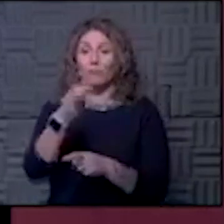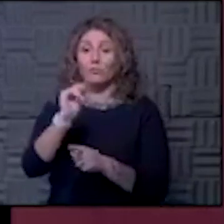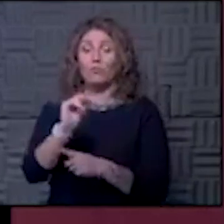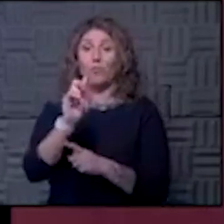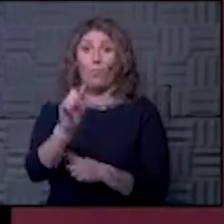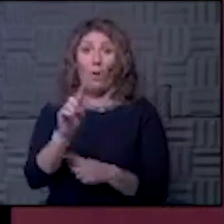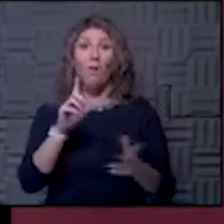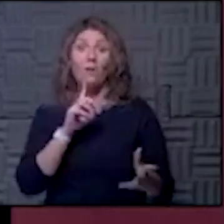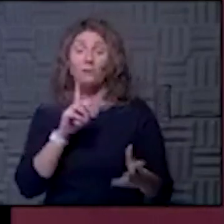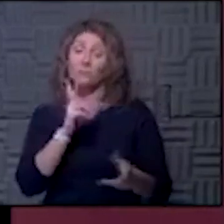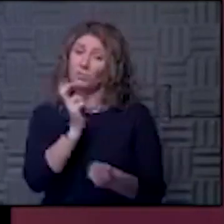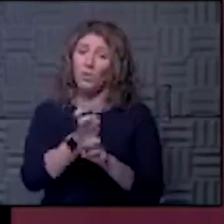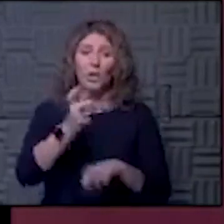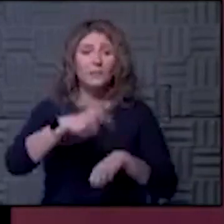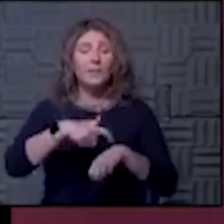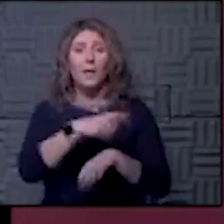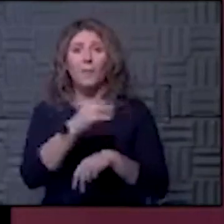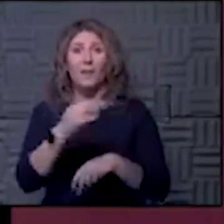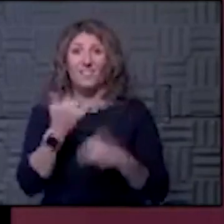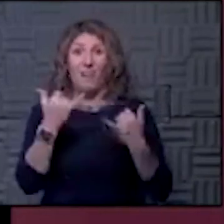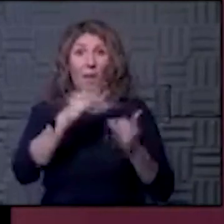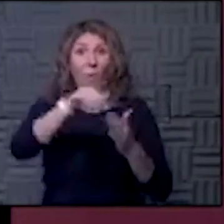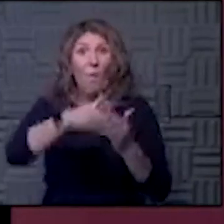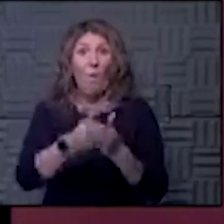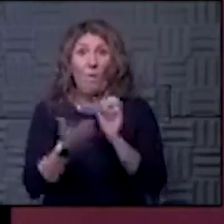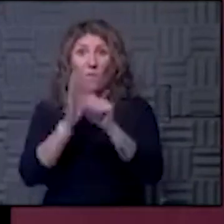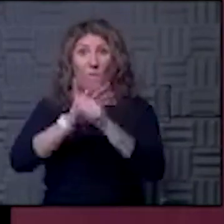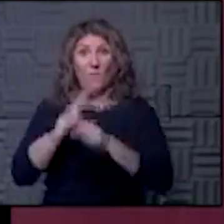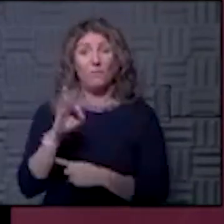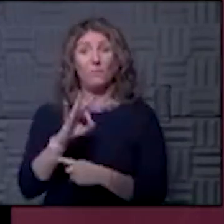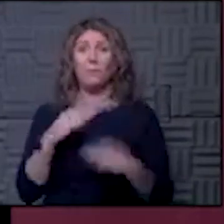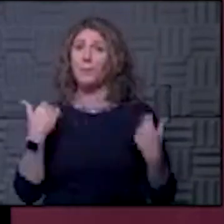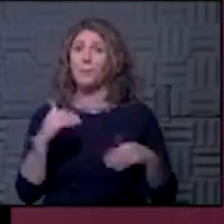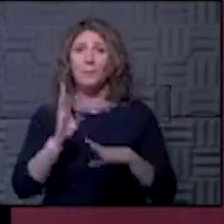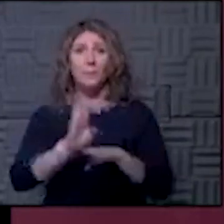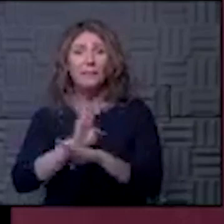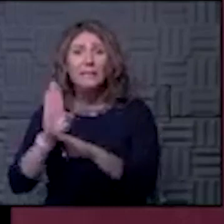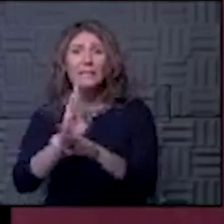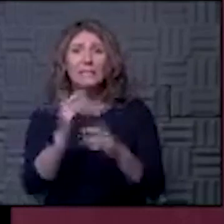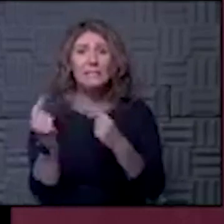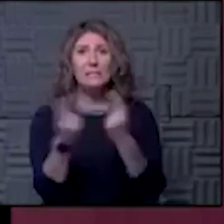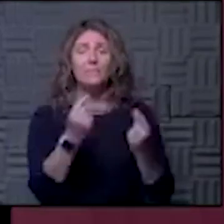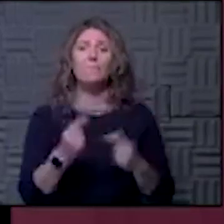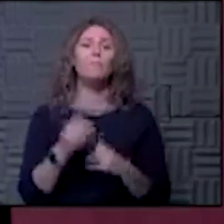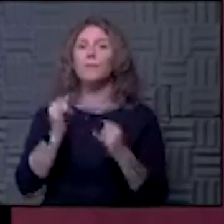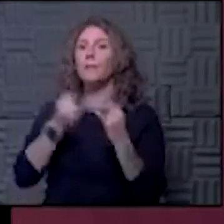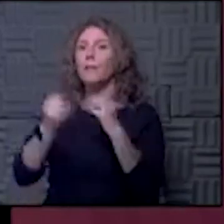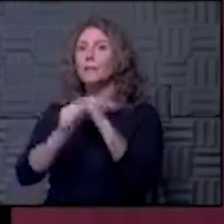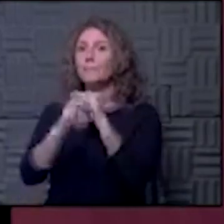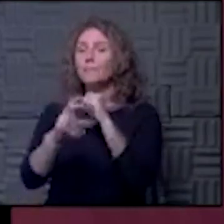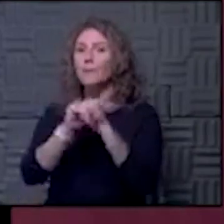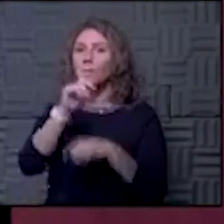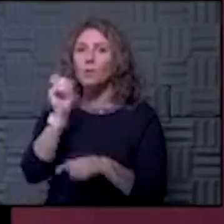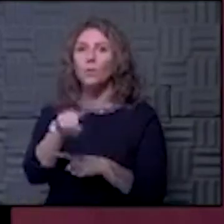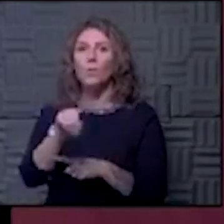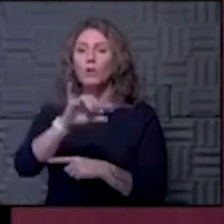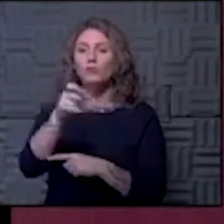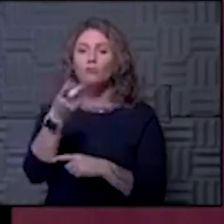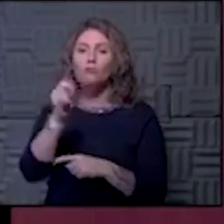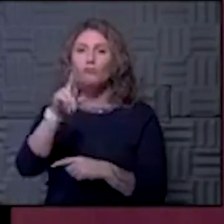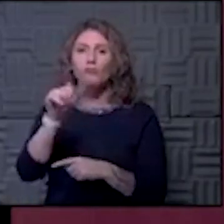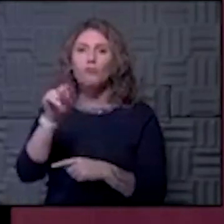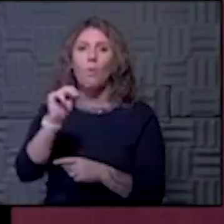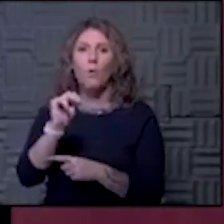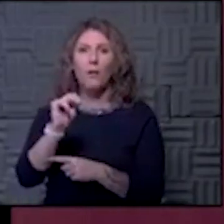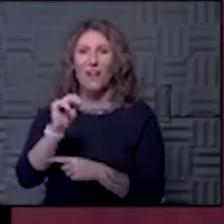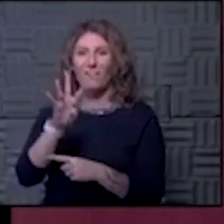hard time, and now all the COVID. So it's gonna be busy. Yeah, absolutely. And last media question that I have is from Jordan at 41. She